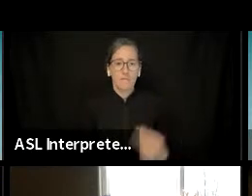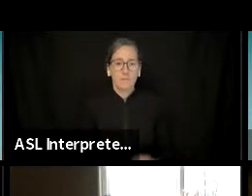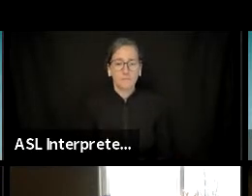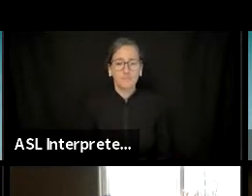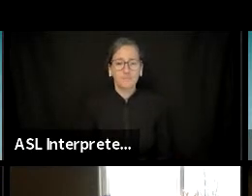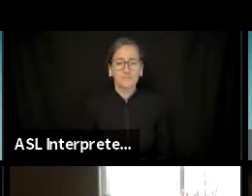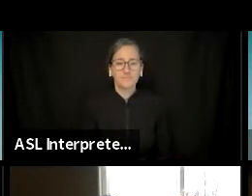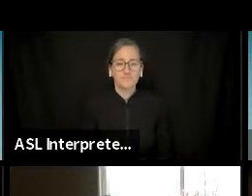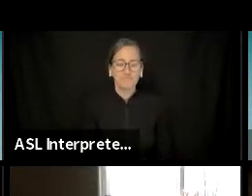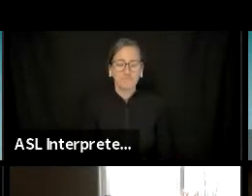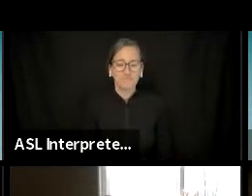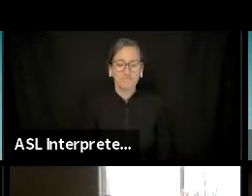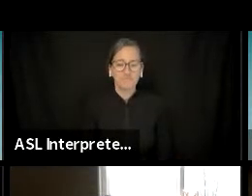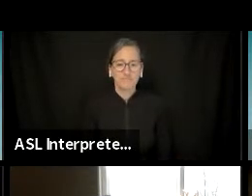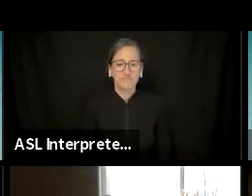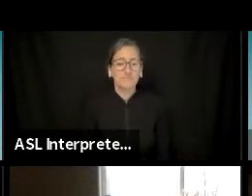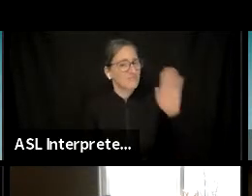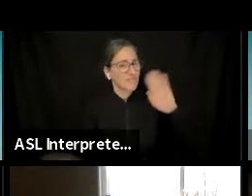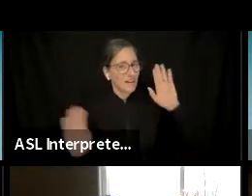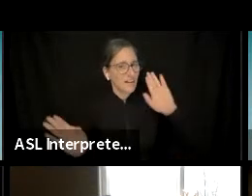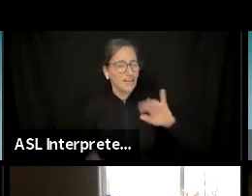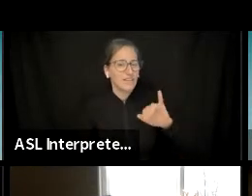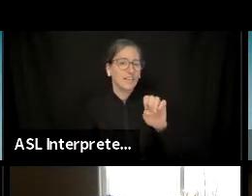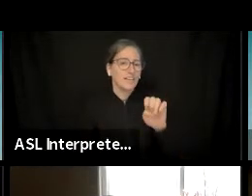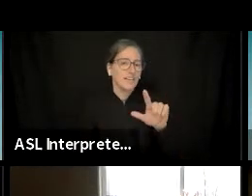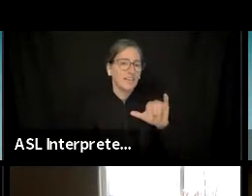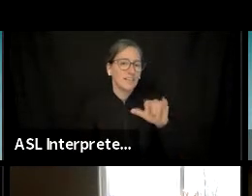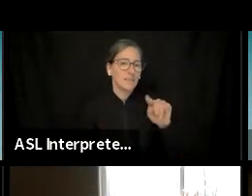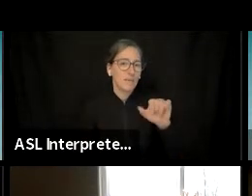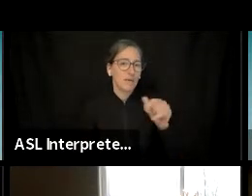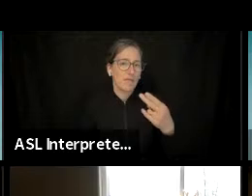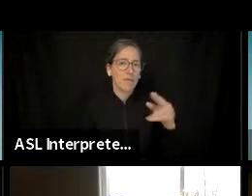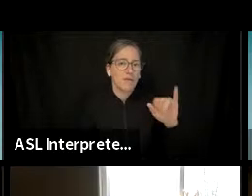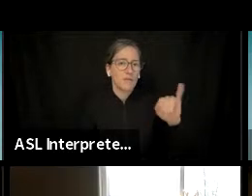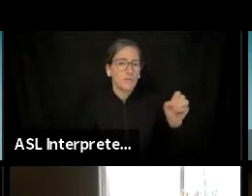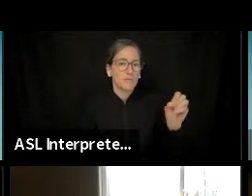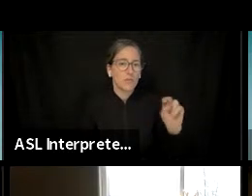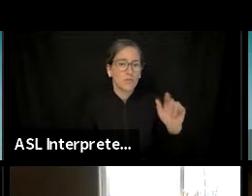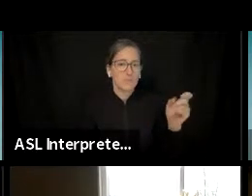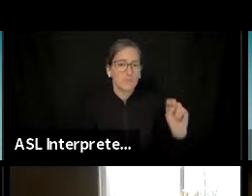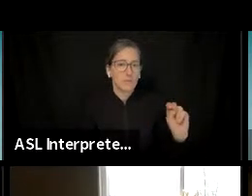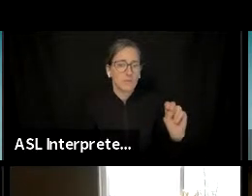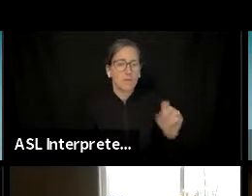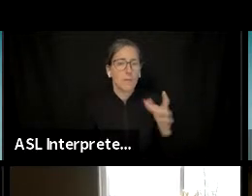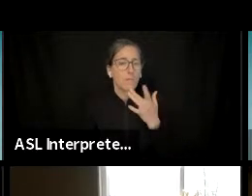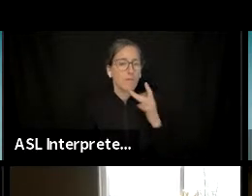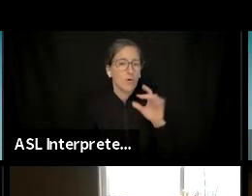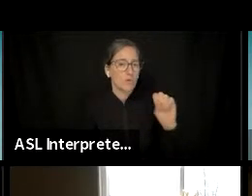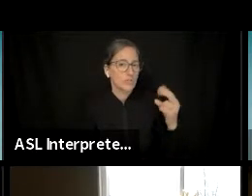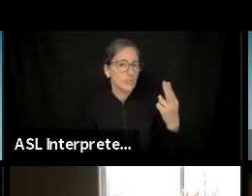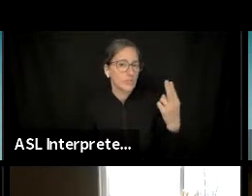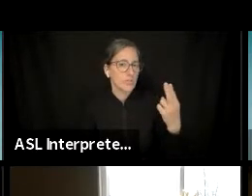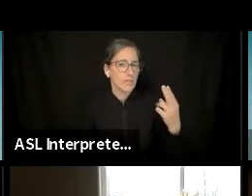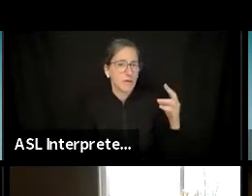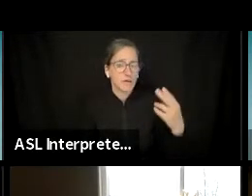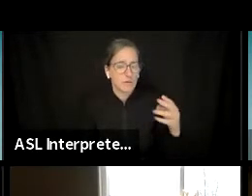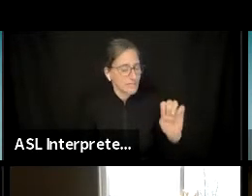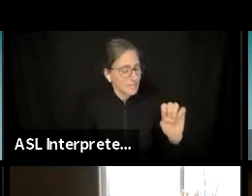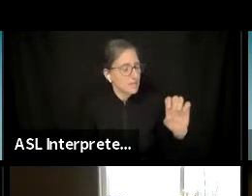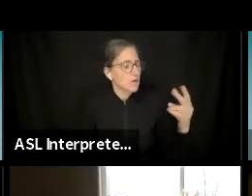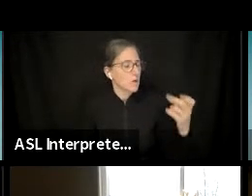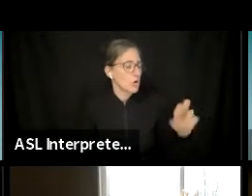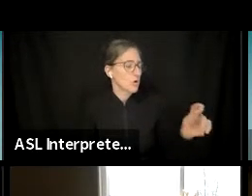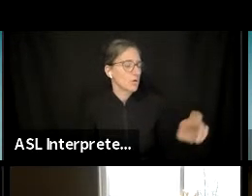Yeah, hi. I am Elizabeth Johnson. I identify as she, her for my pronouns. I am a